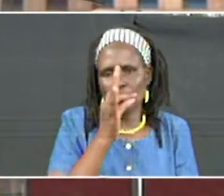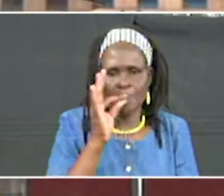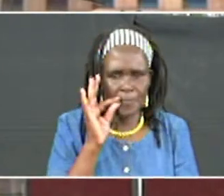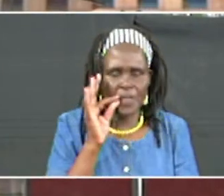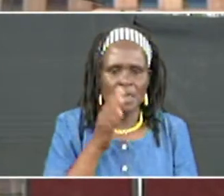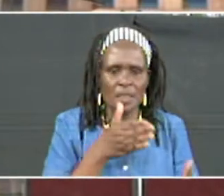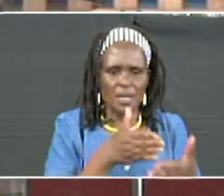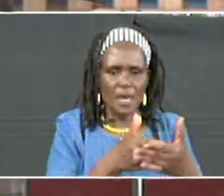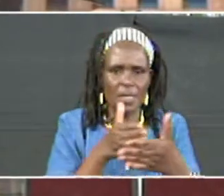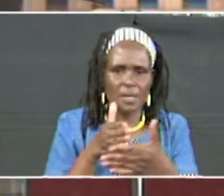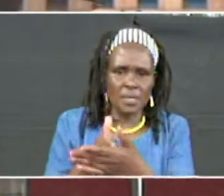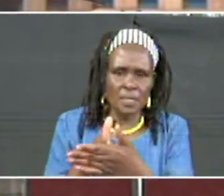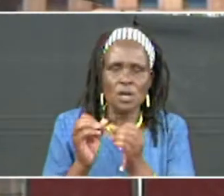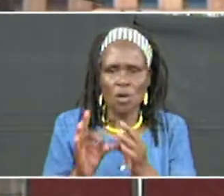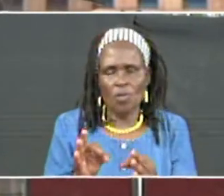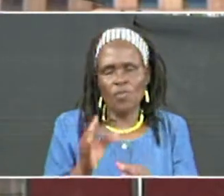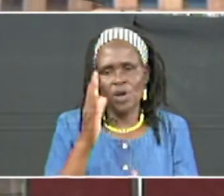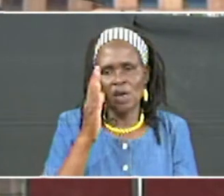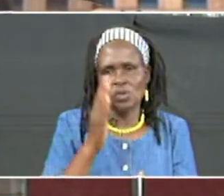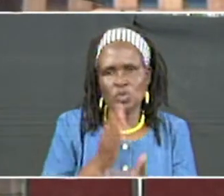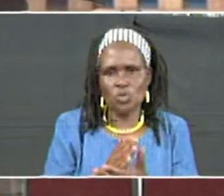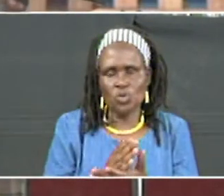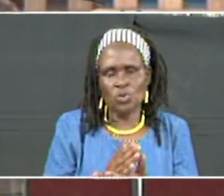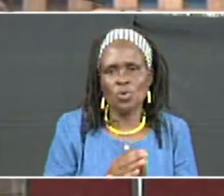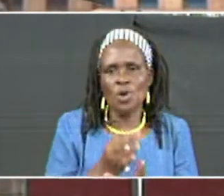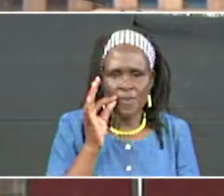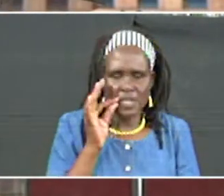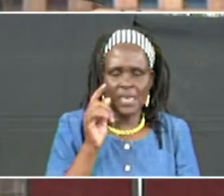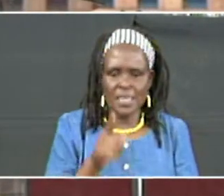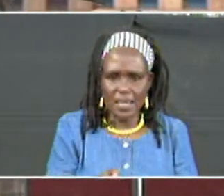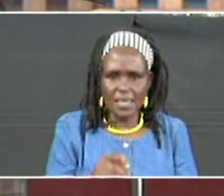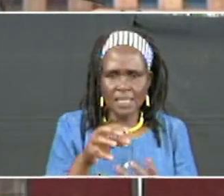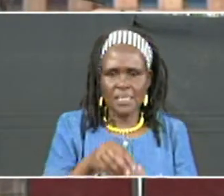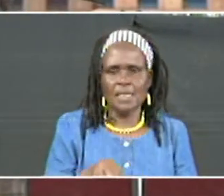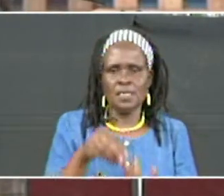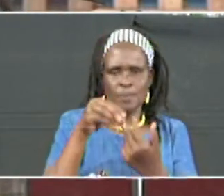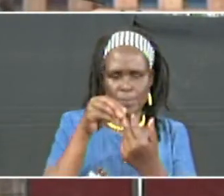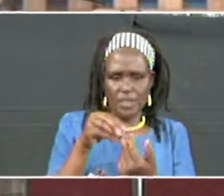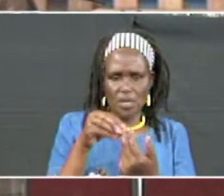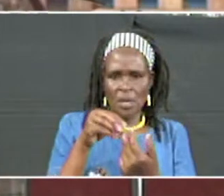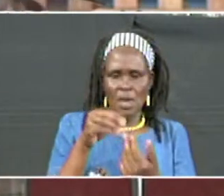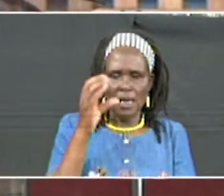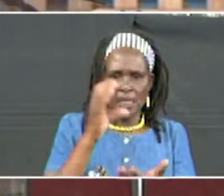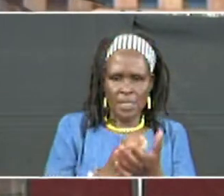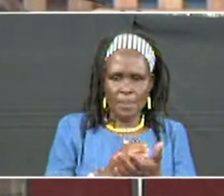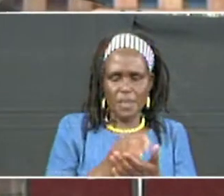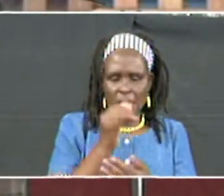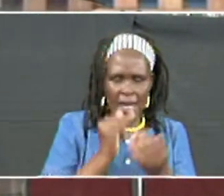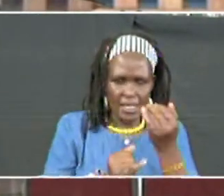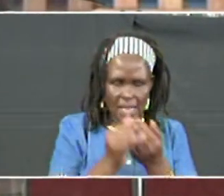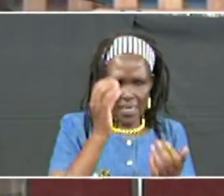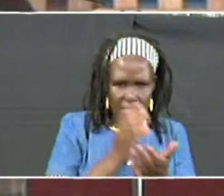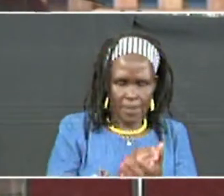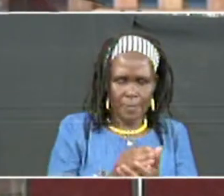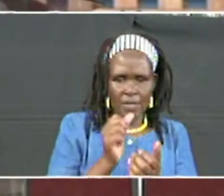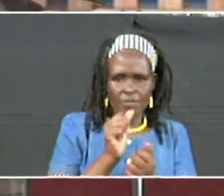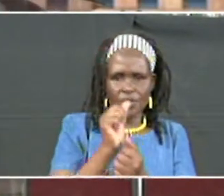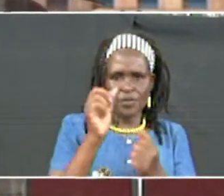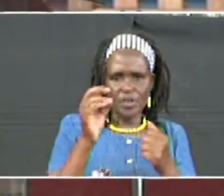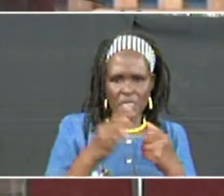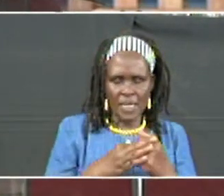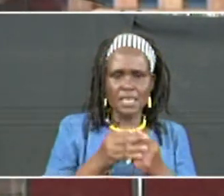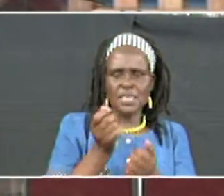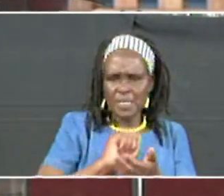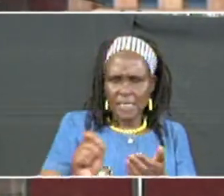hindrance of a true fast. You see, this particular chapter, Isaiah chapter 58, is written to God's people as